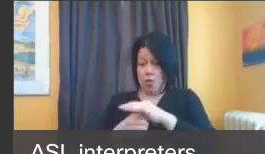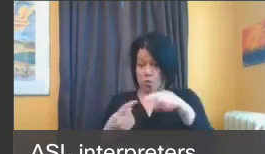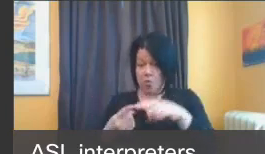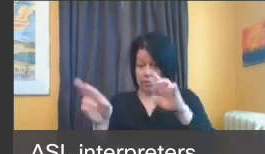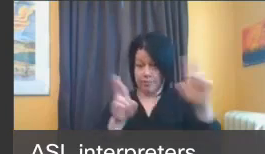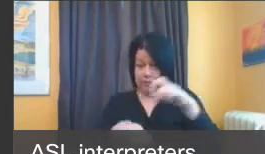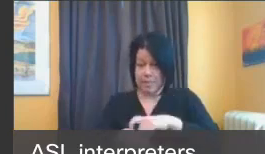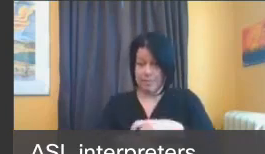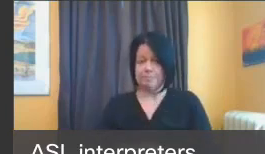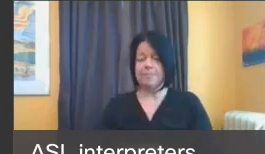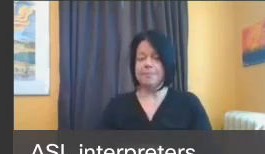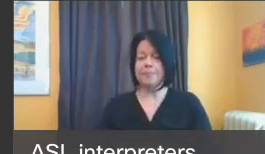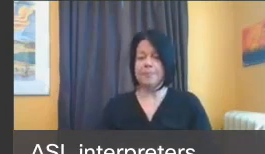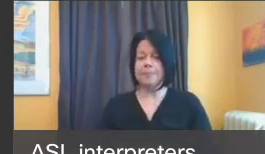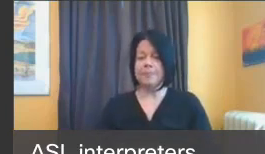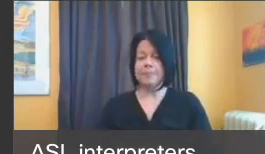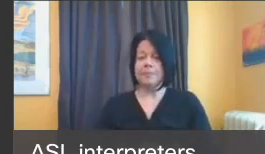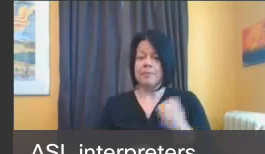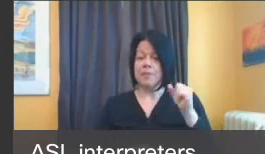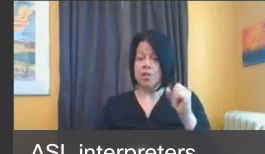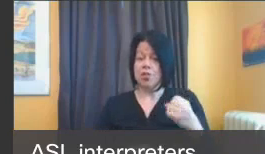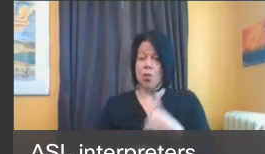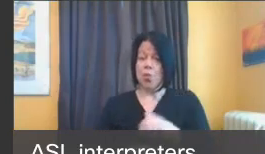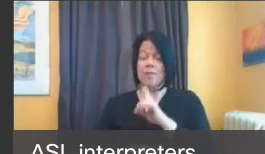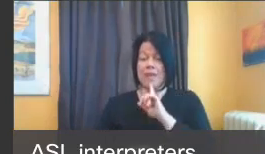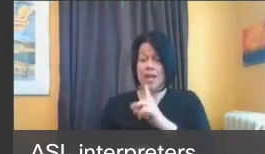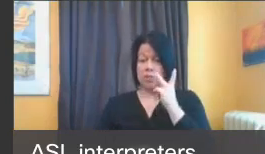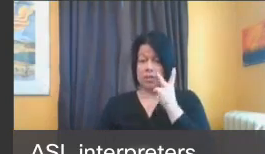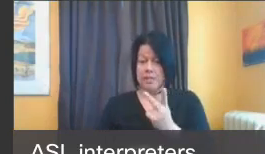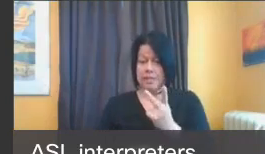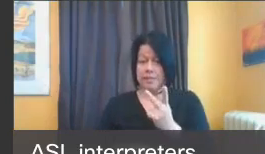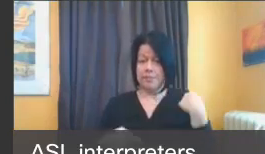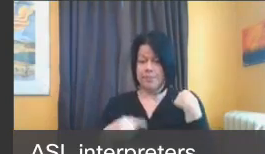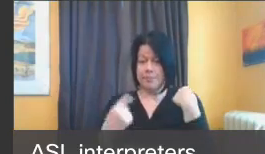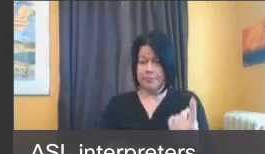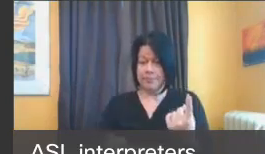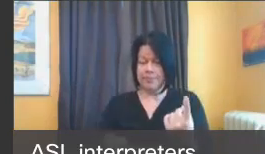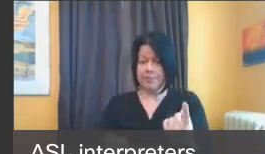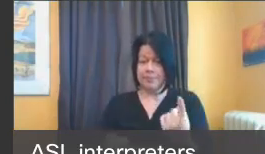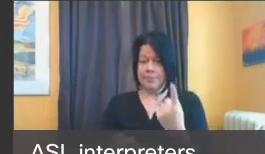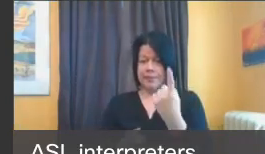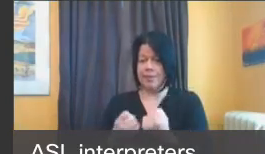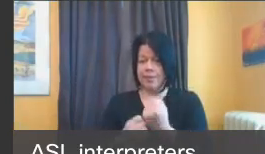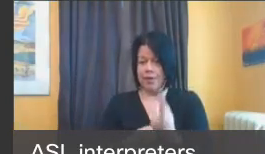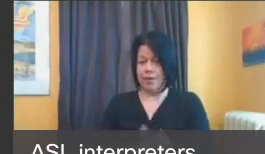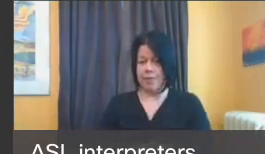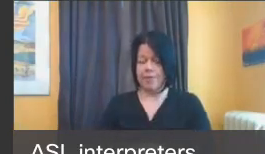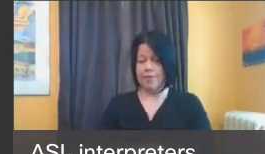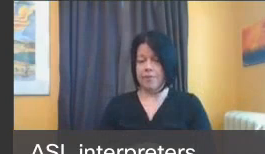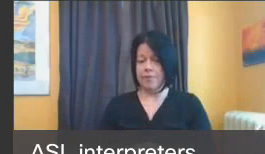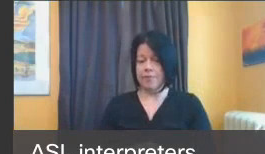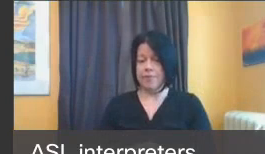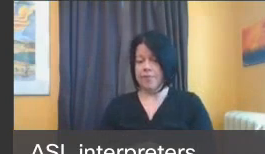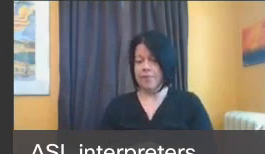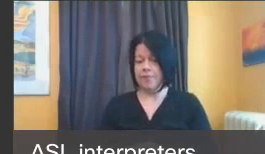vote. So what we have actually seen in the last year and a half now is